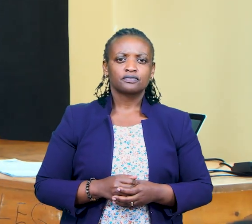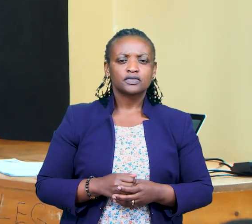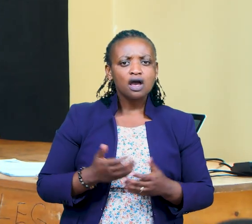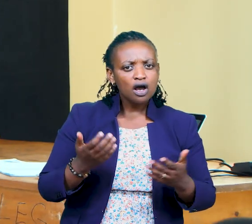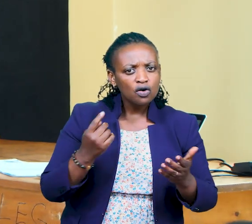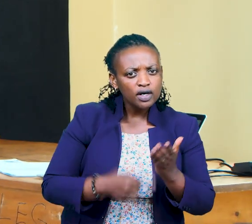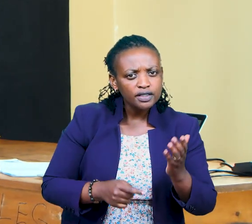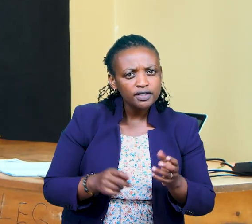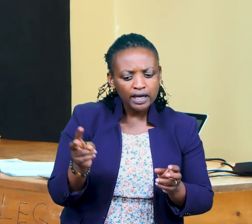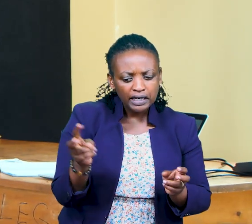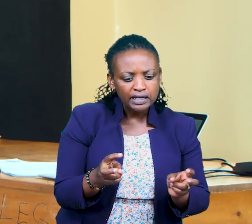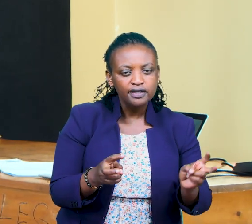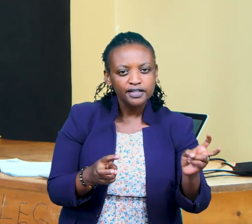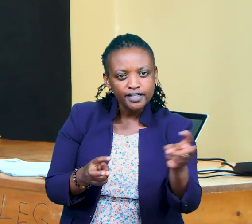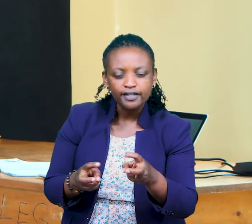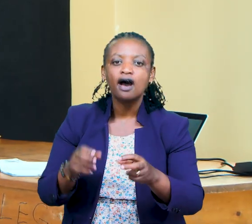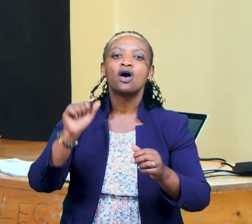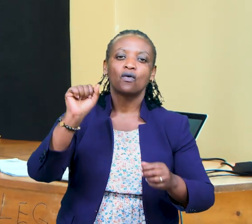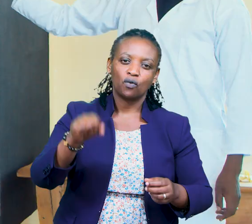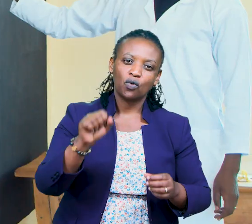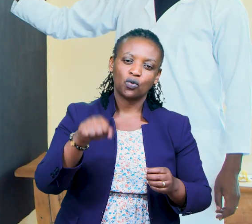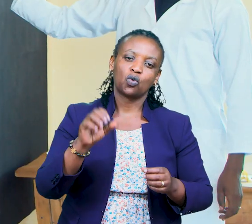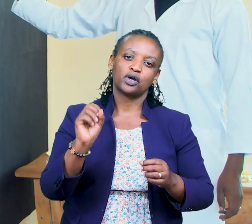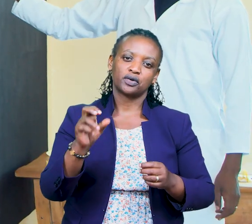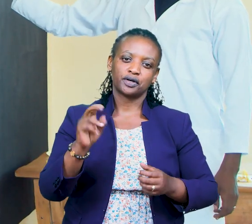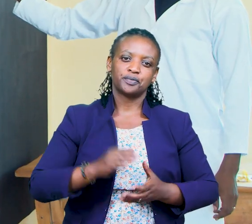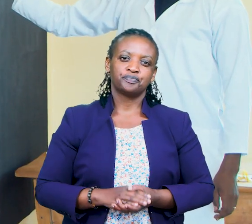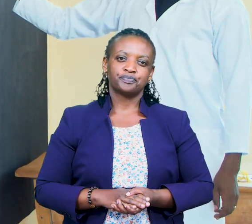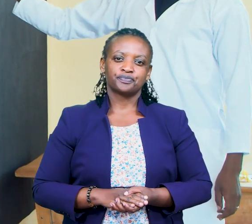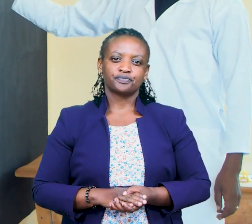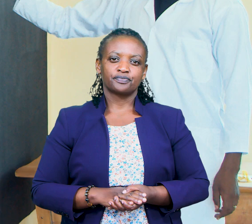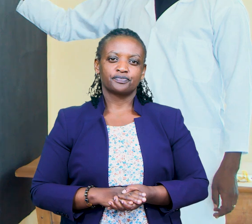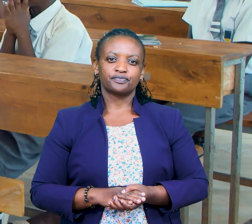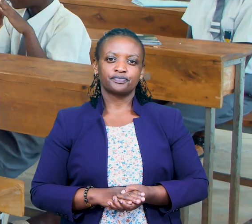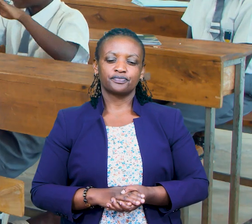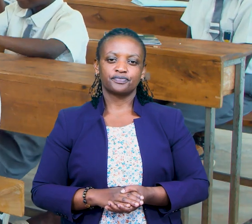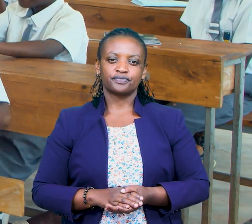Ah? Oh, yes, a lizard. A lizard.